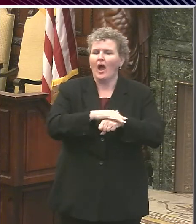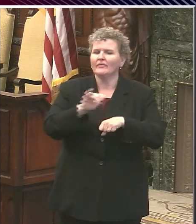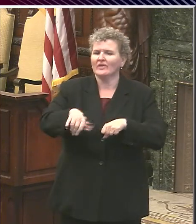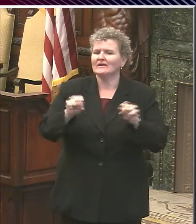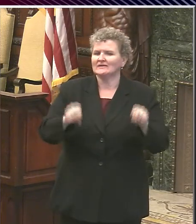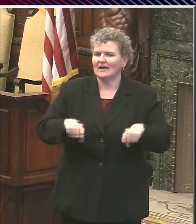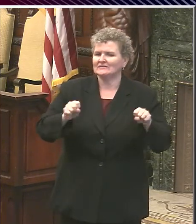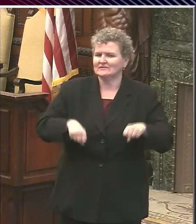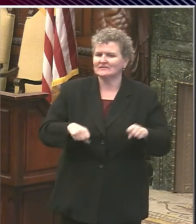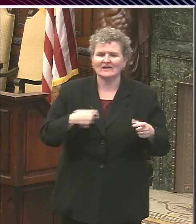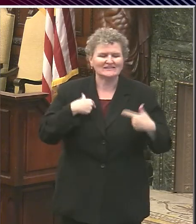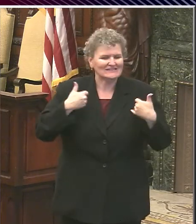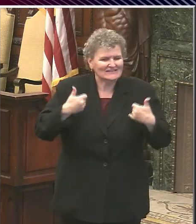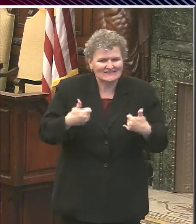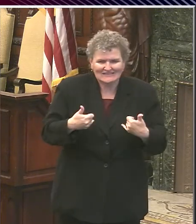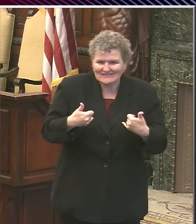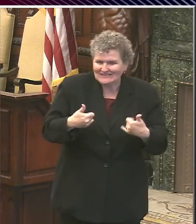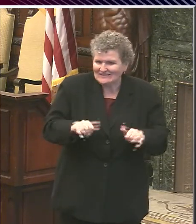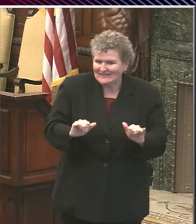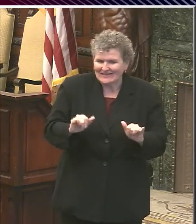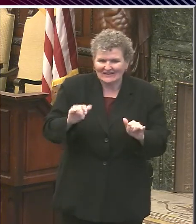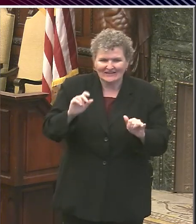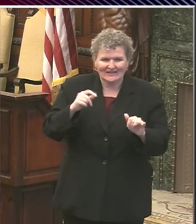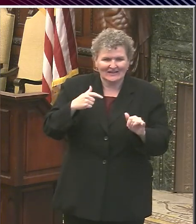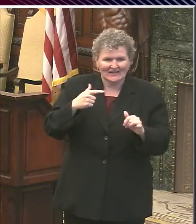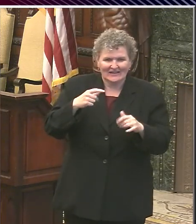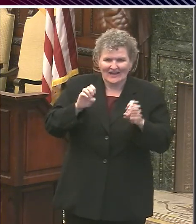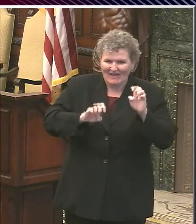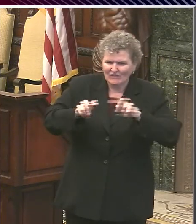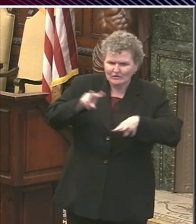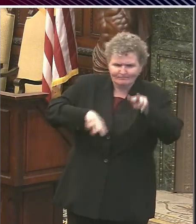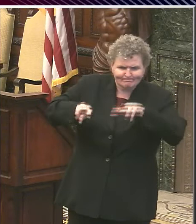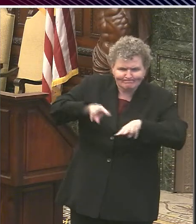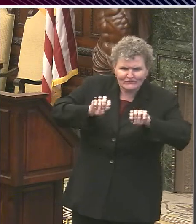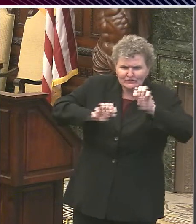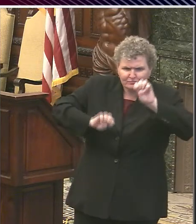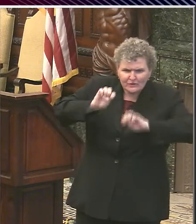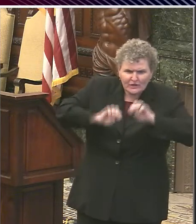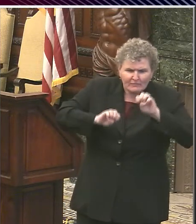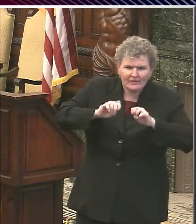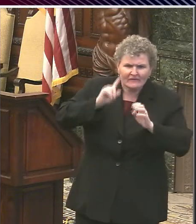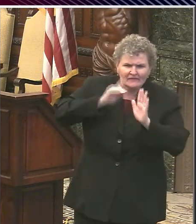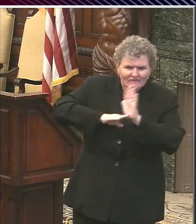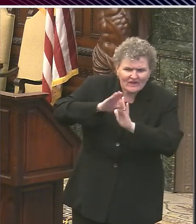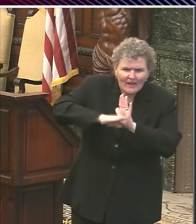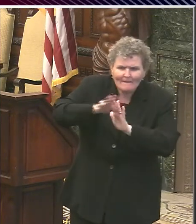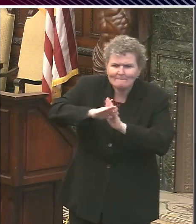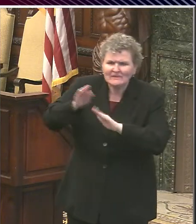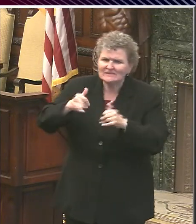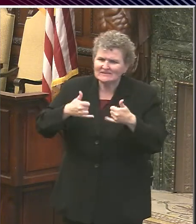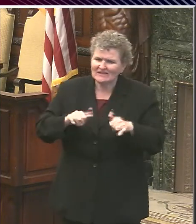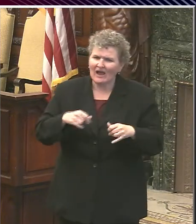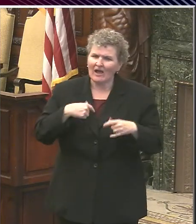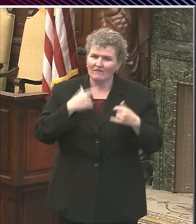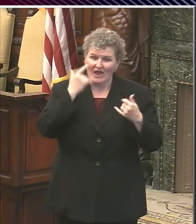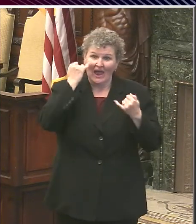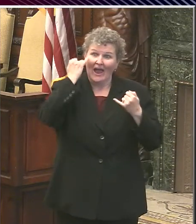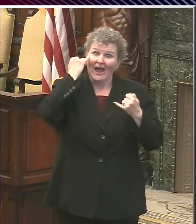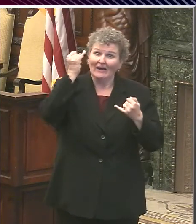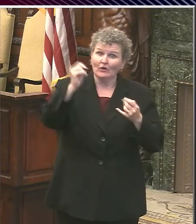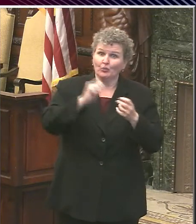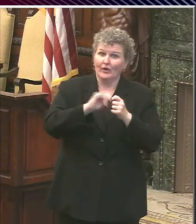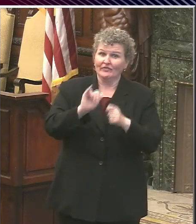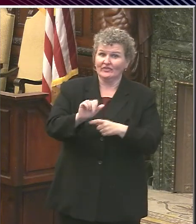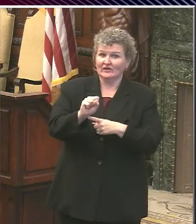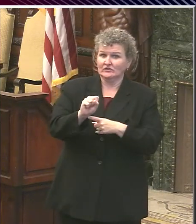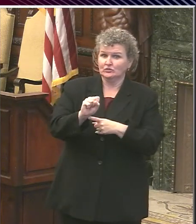It's still a technique I would consider sort of experimental, and we're in the research and development phase. where the idea is you test sewage water for presence